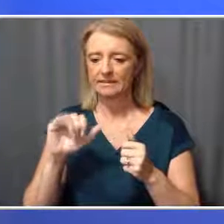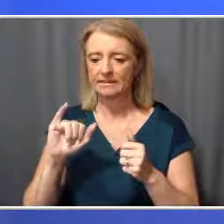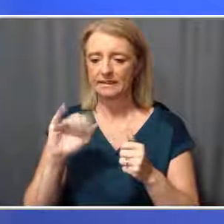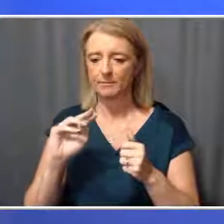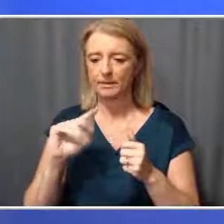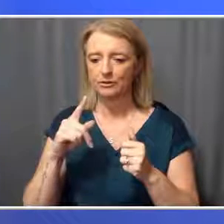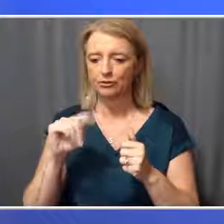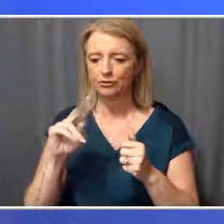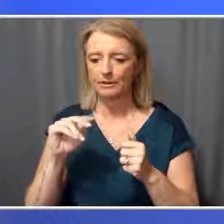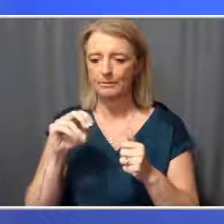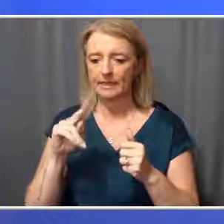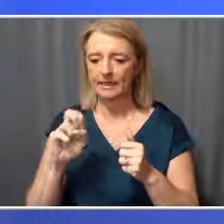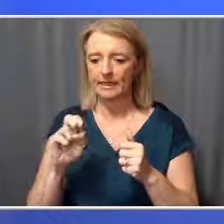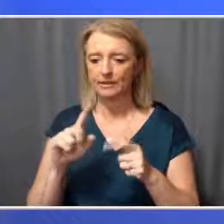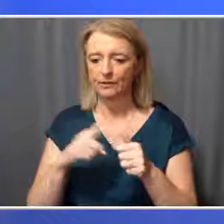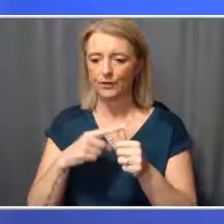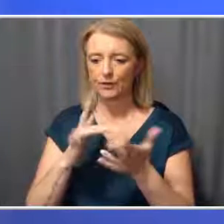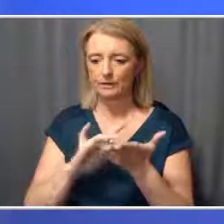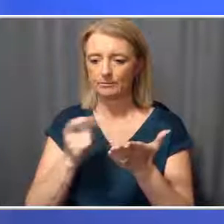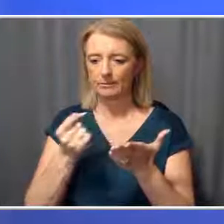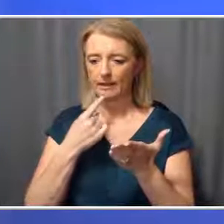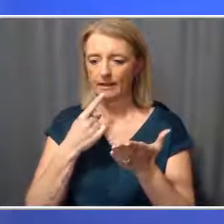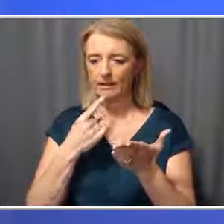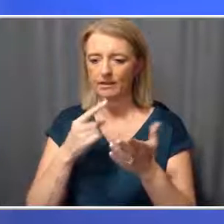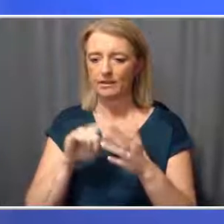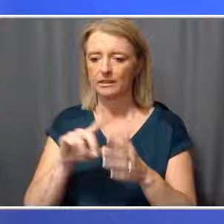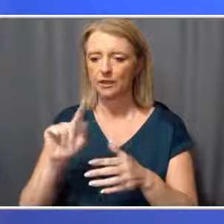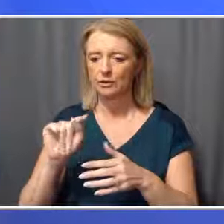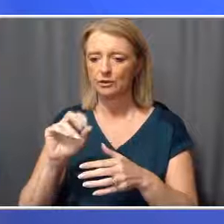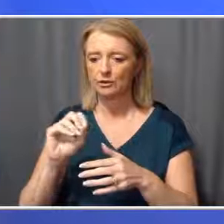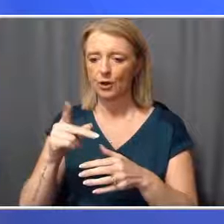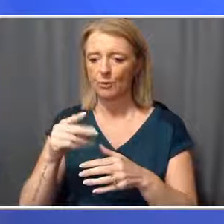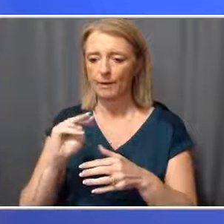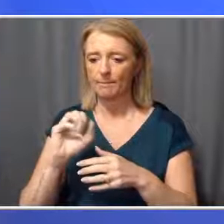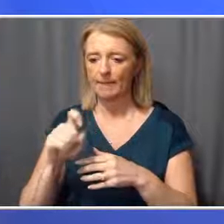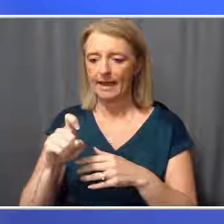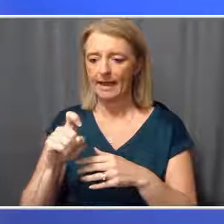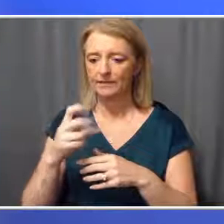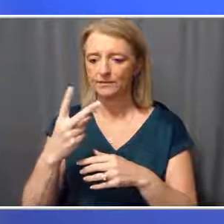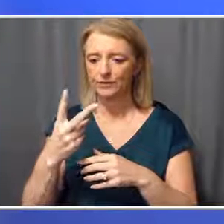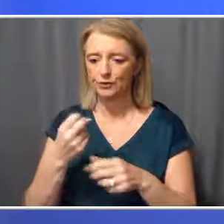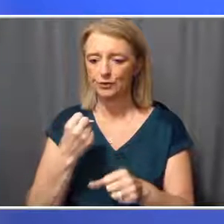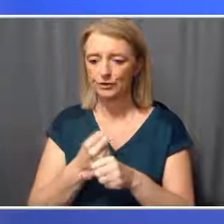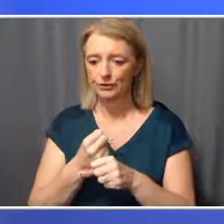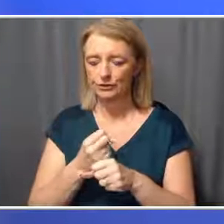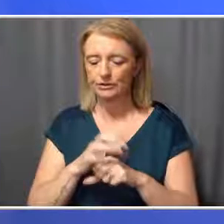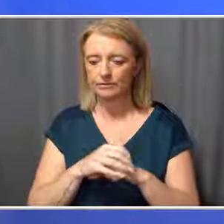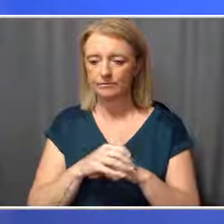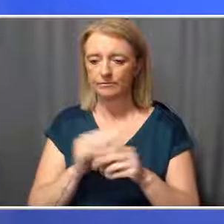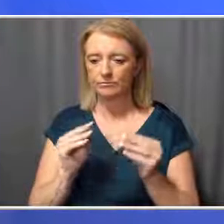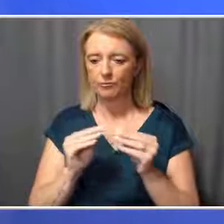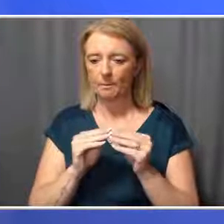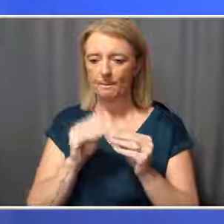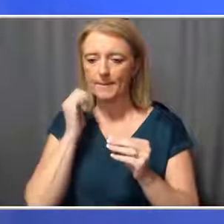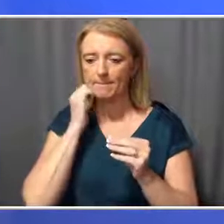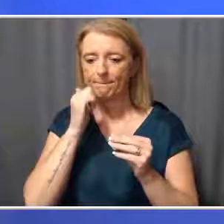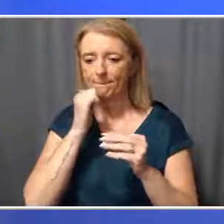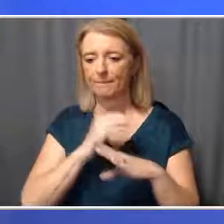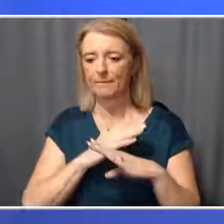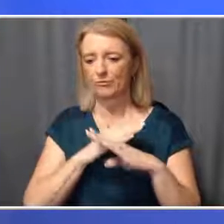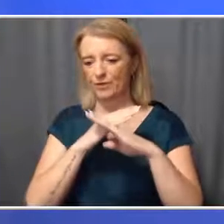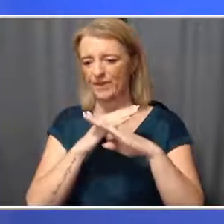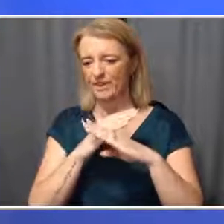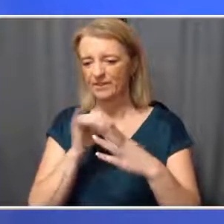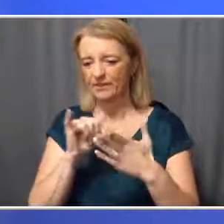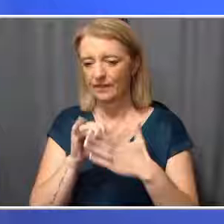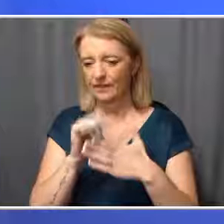you know, moved on from that. I never really wanted to take a daily preventative, and Dr. Ford, my neurologist, was really great in understanding, trying to find that